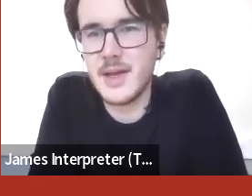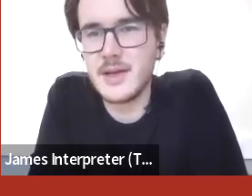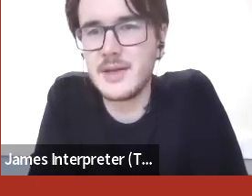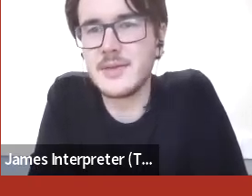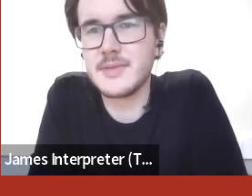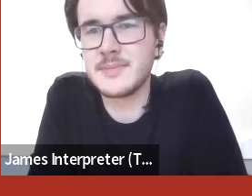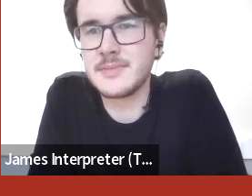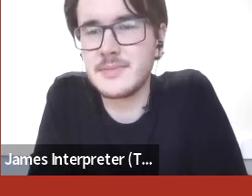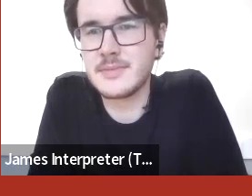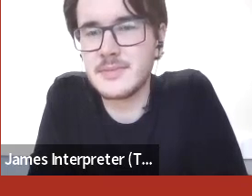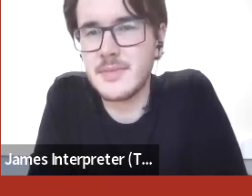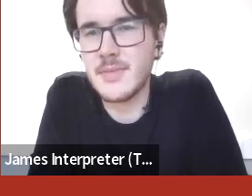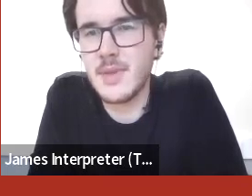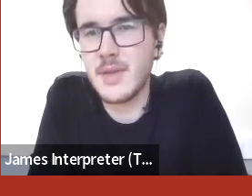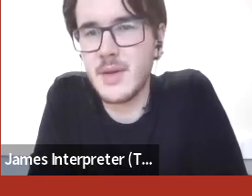N,